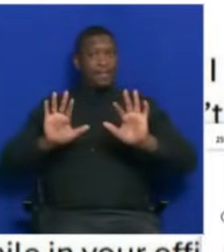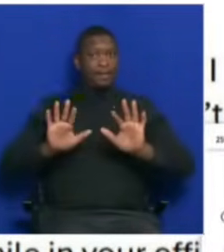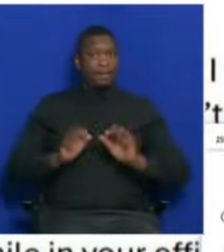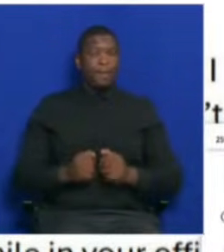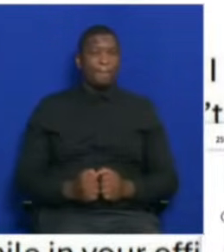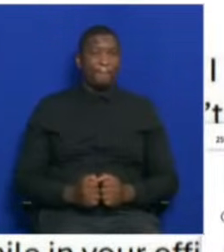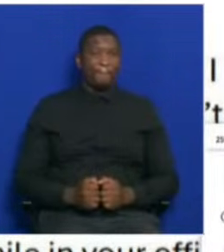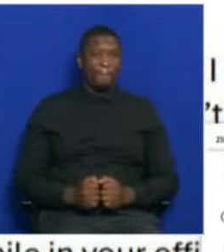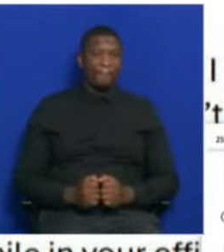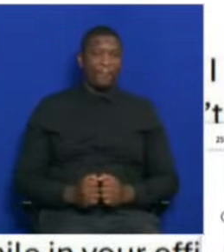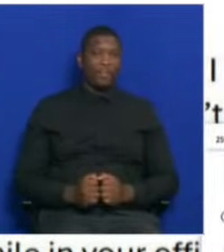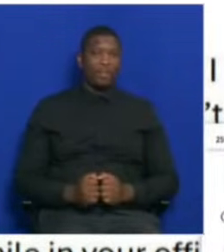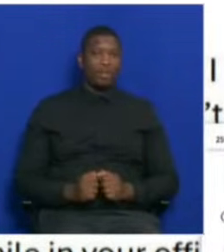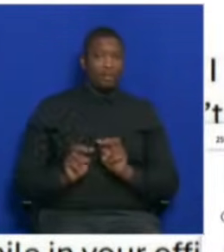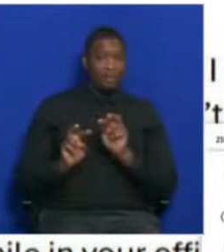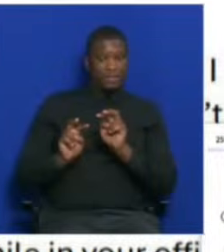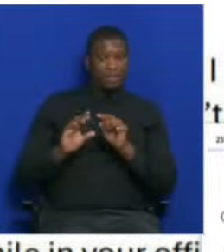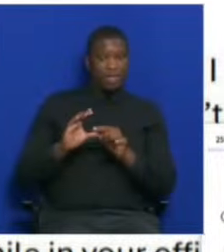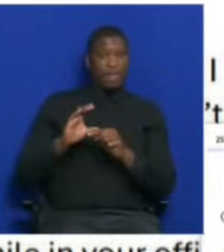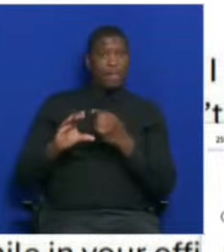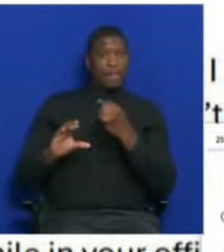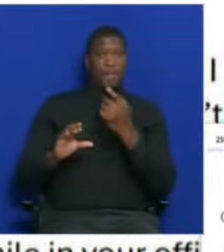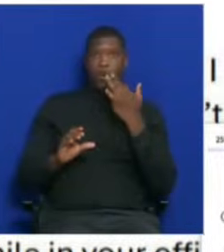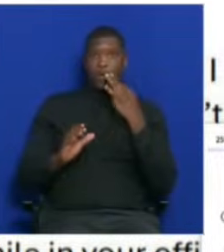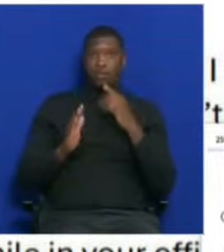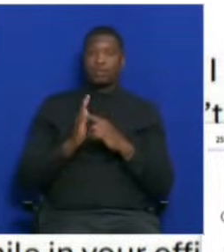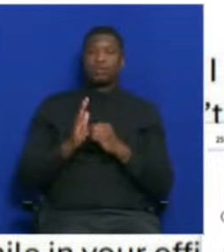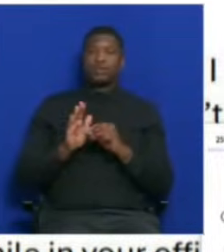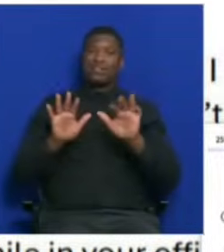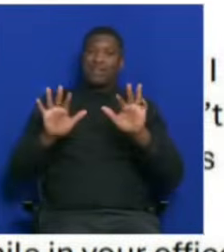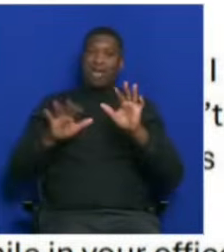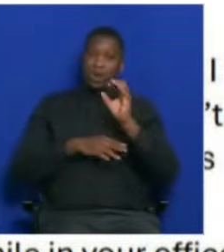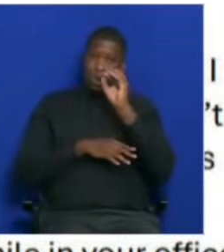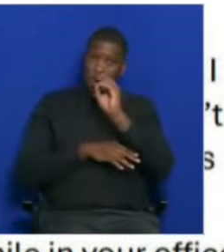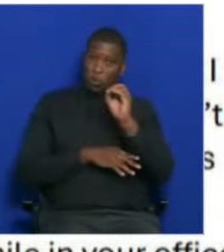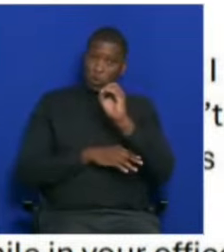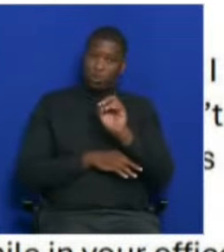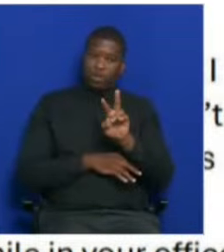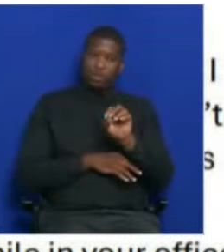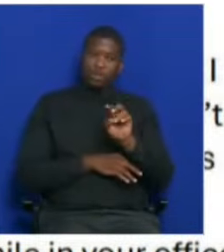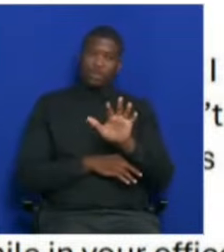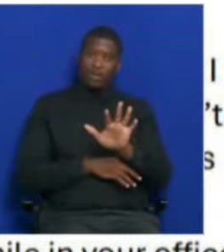You'll see the email was sent on the 9th of October, 2025.